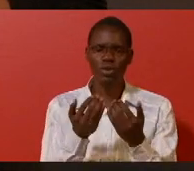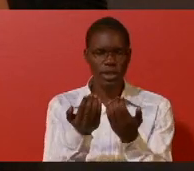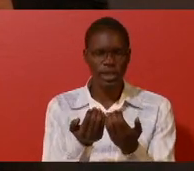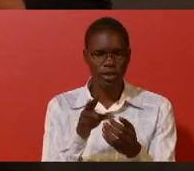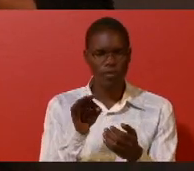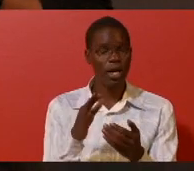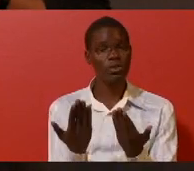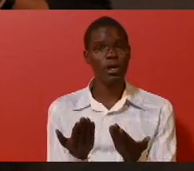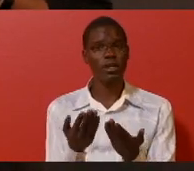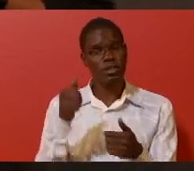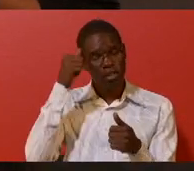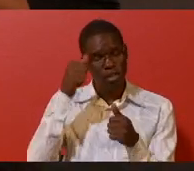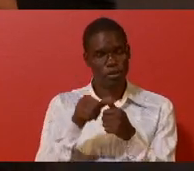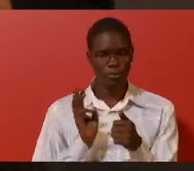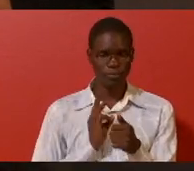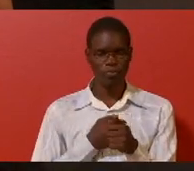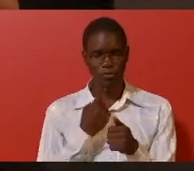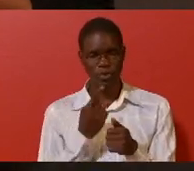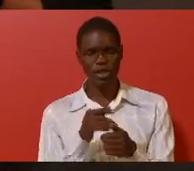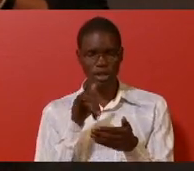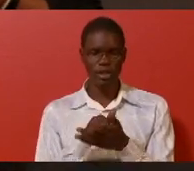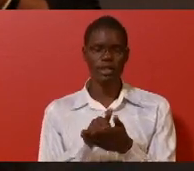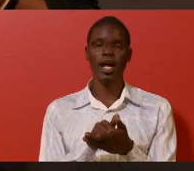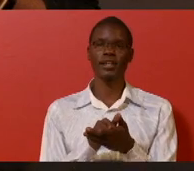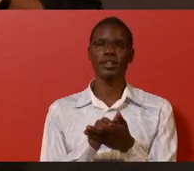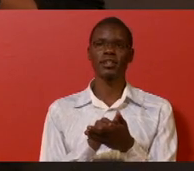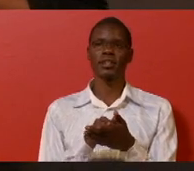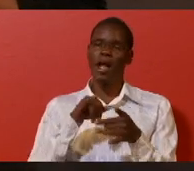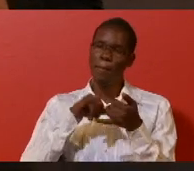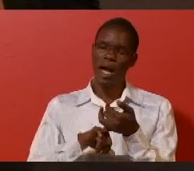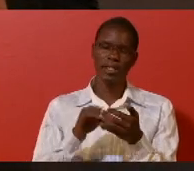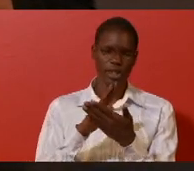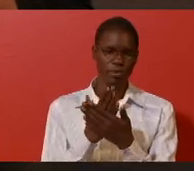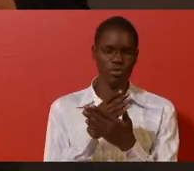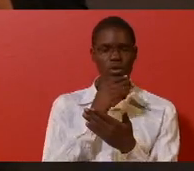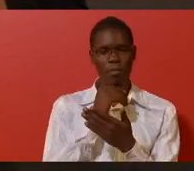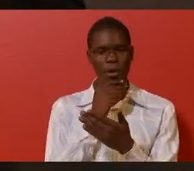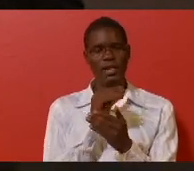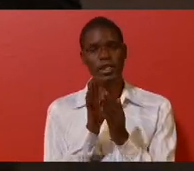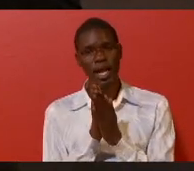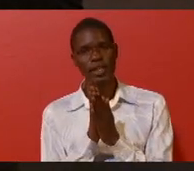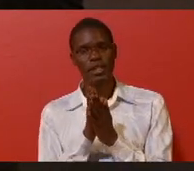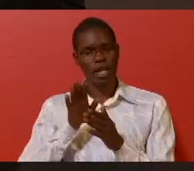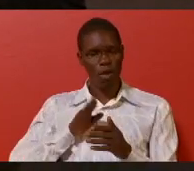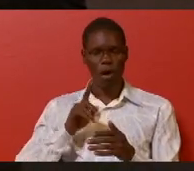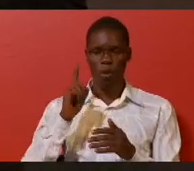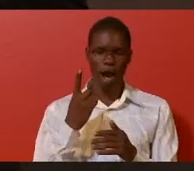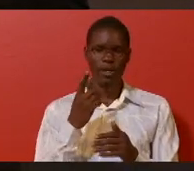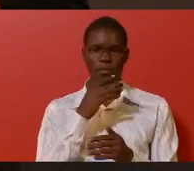So, remember we said that marriage is between a man and a woman. One man, one woman.